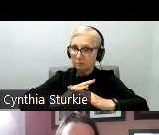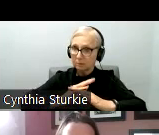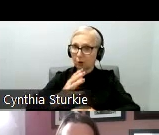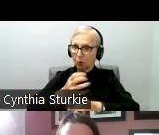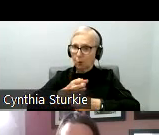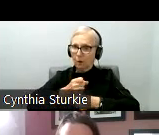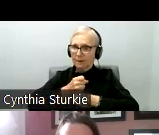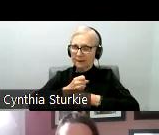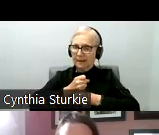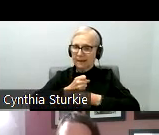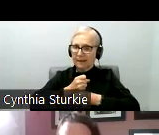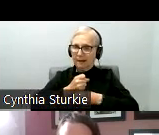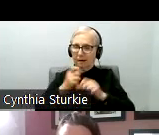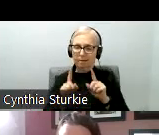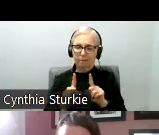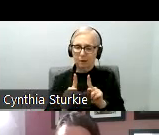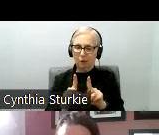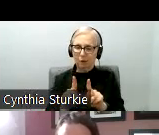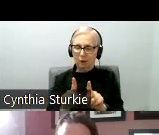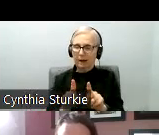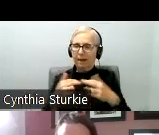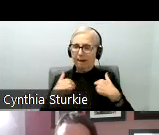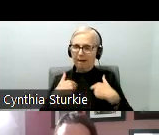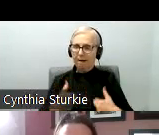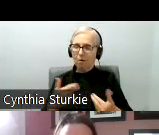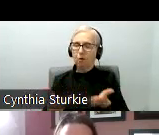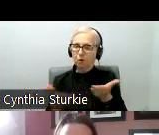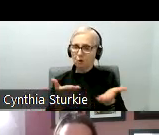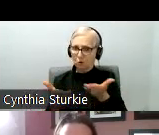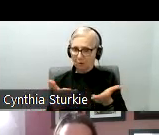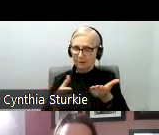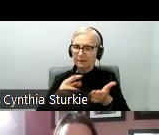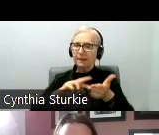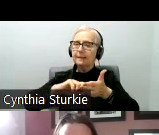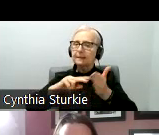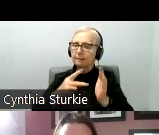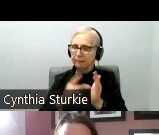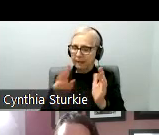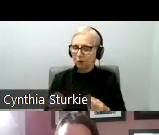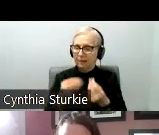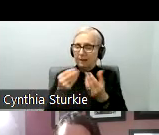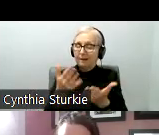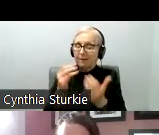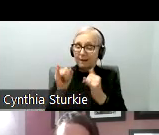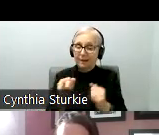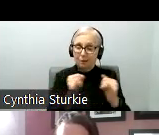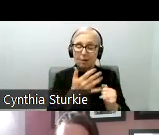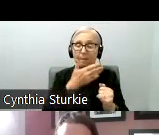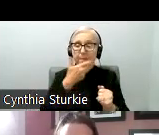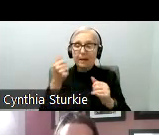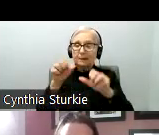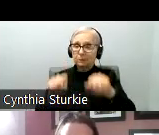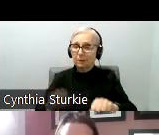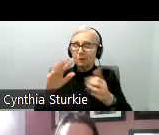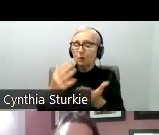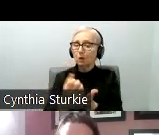receiving of concurrent behavioral health services. This is meant to give individuals the best possible chance of recovery and